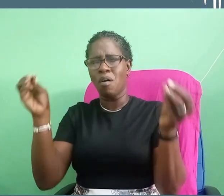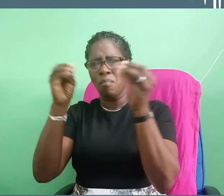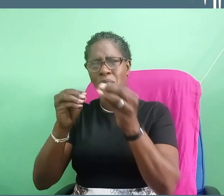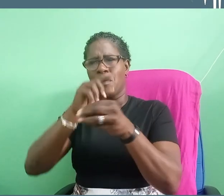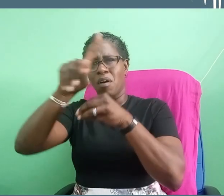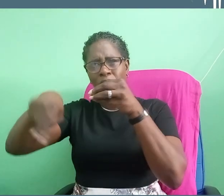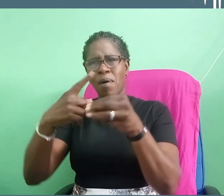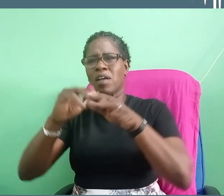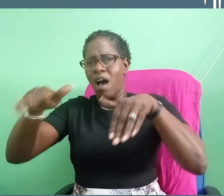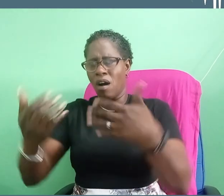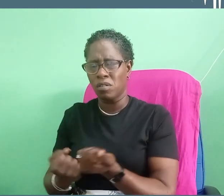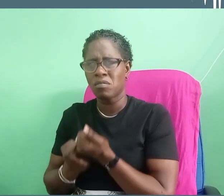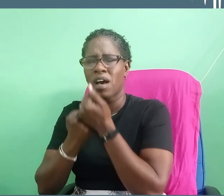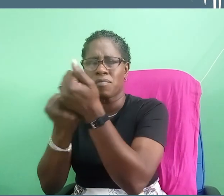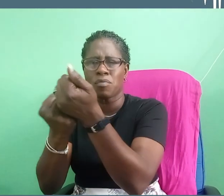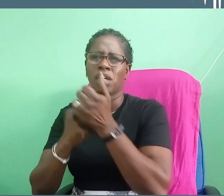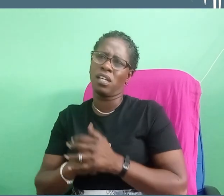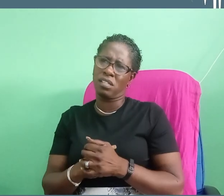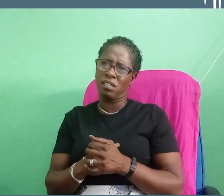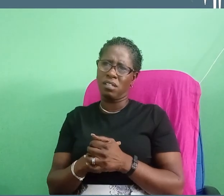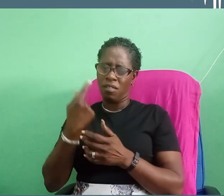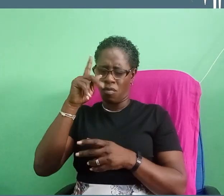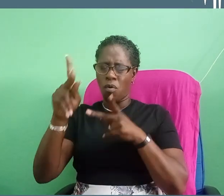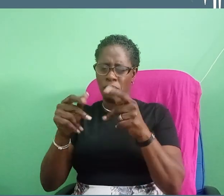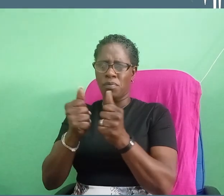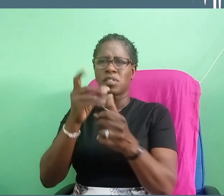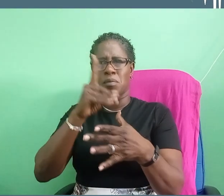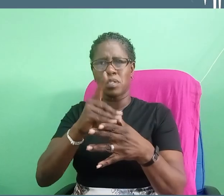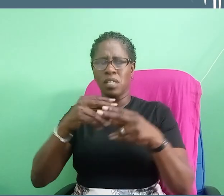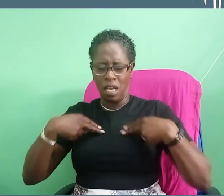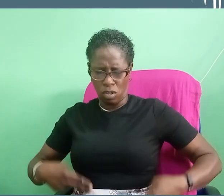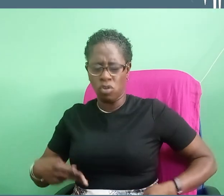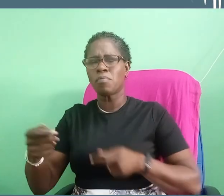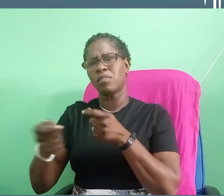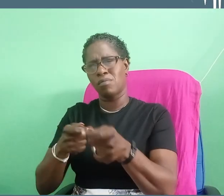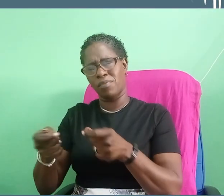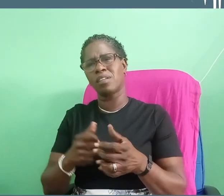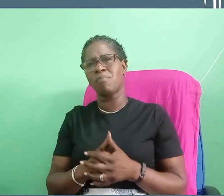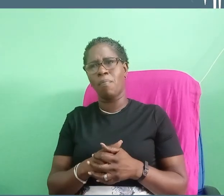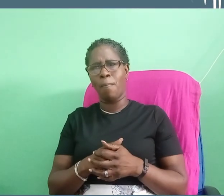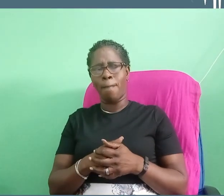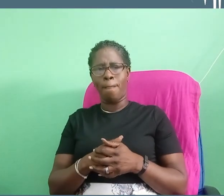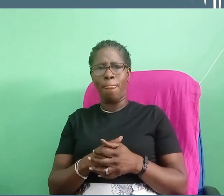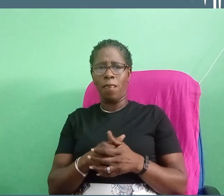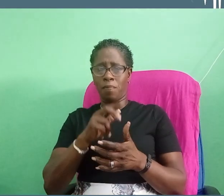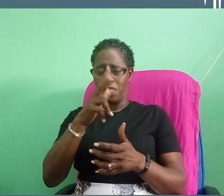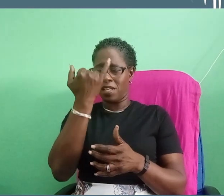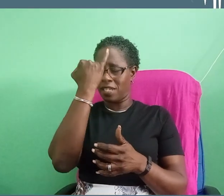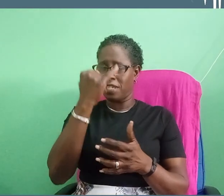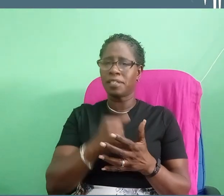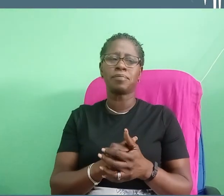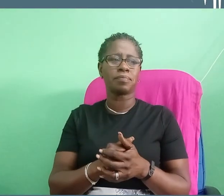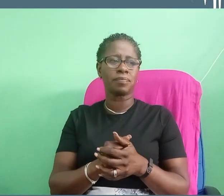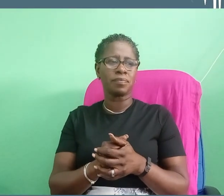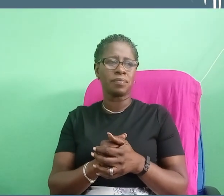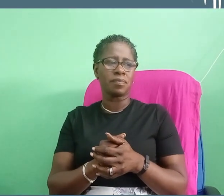advocating and the resources they may already have access to and how those could support the clients you're already working with. And I think I'd